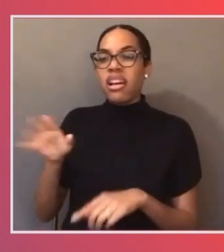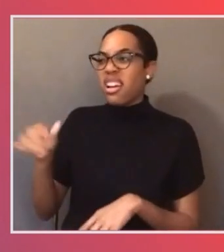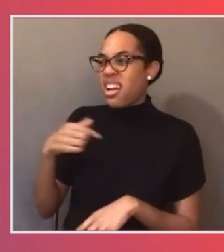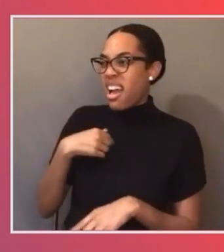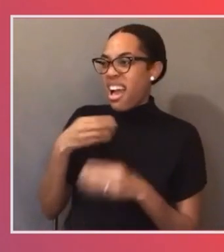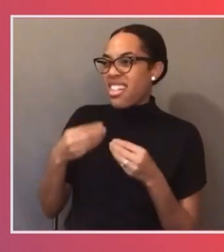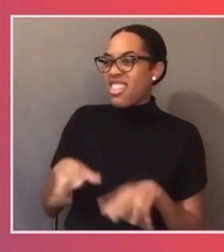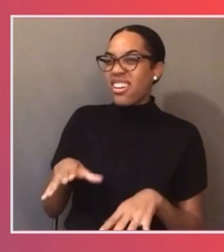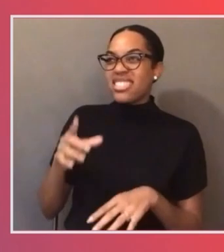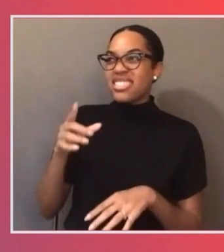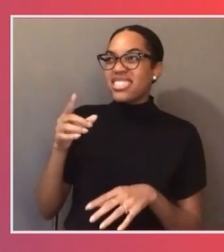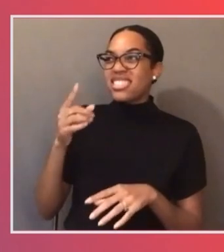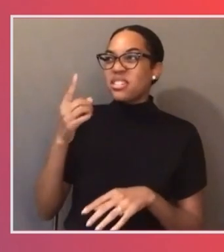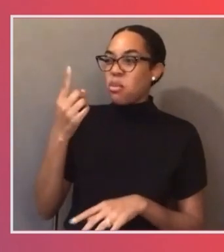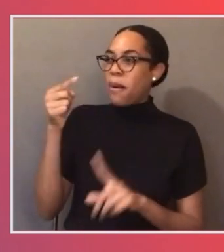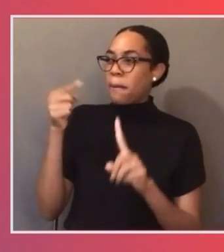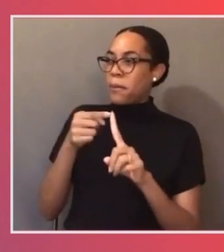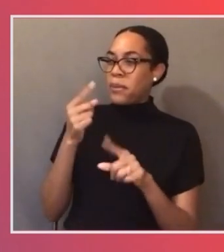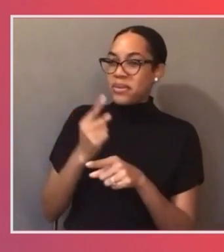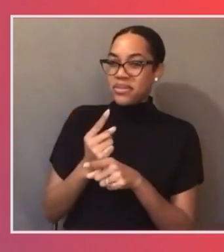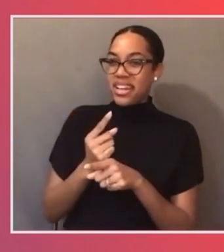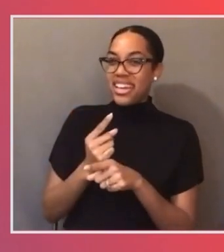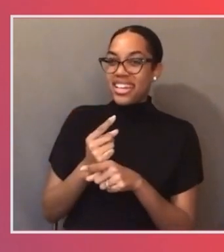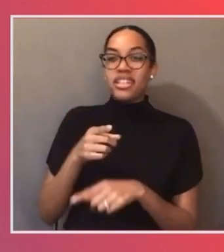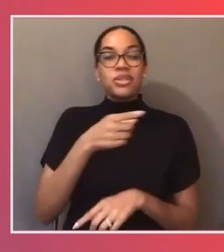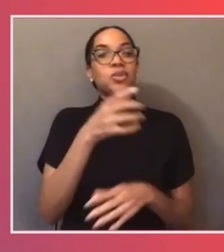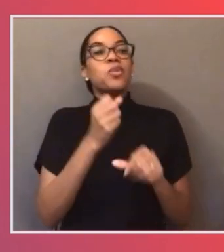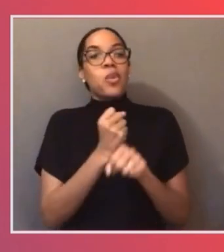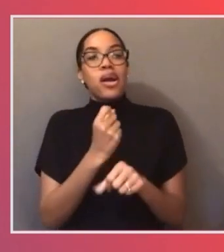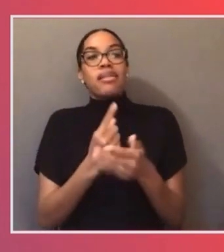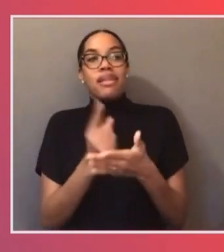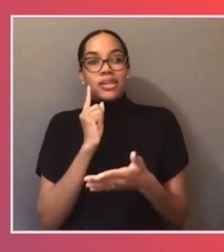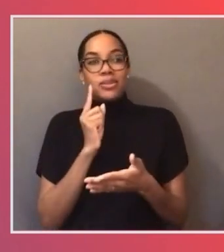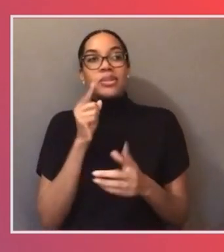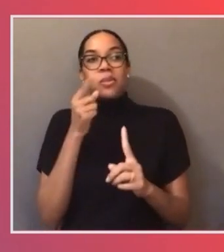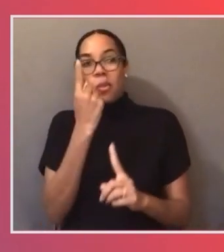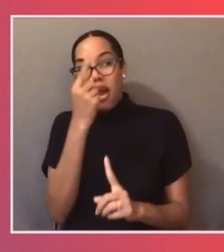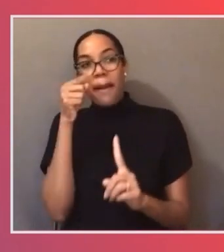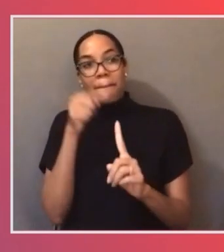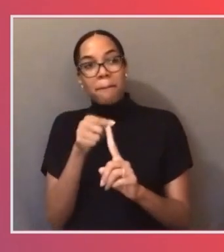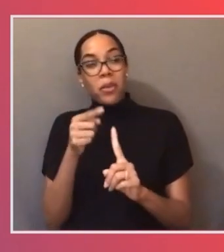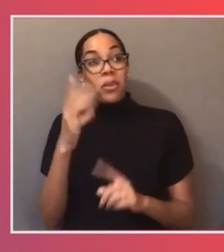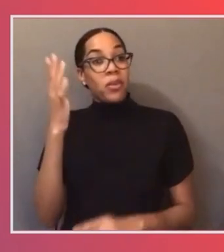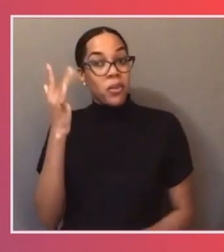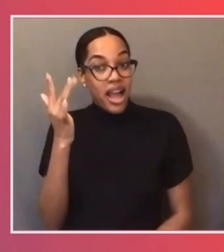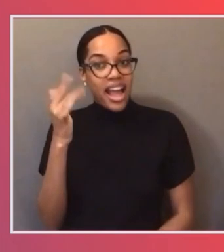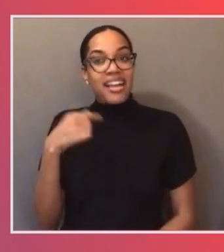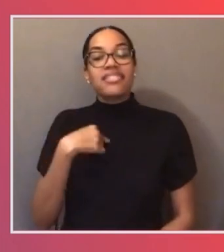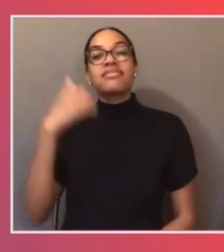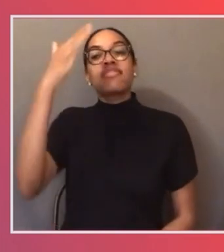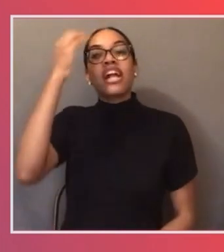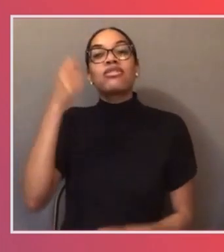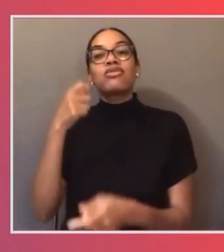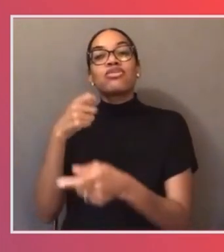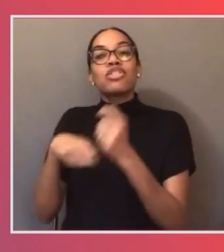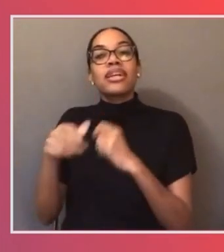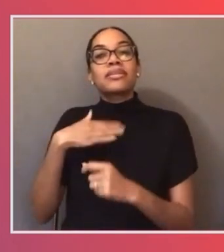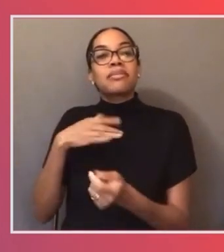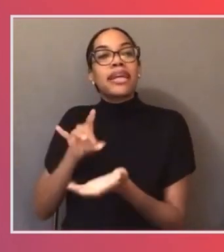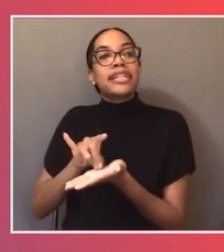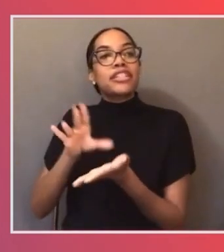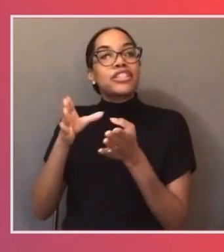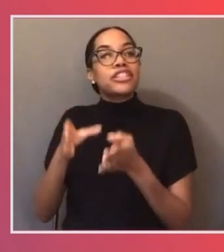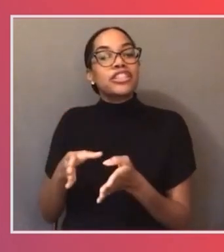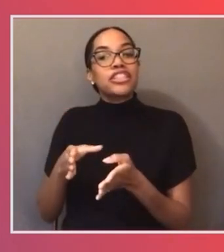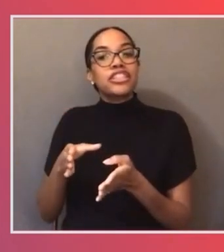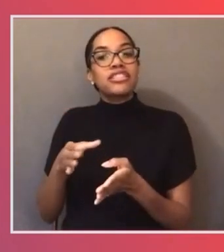and you won by 1 point. Yeah. Because I forgot to change my kicker. Well, I didn't realize that Young Wei Koo